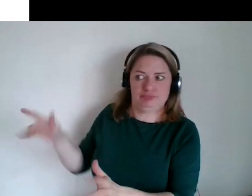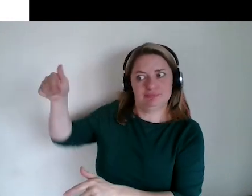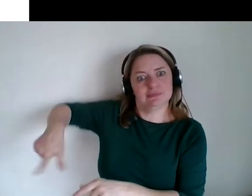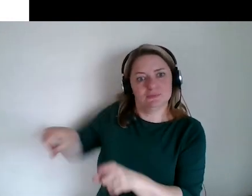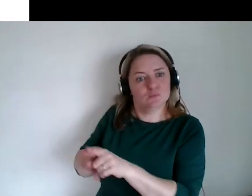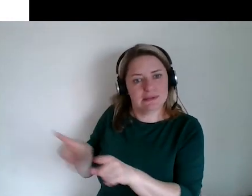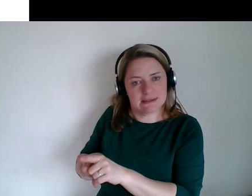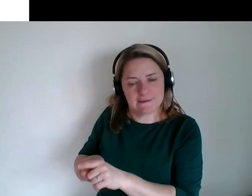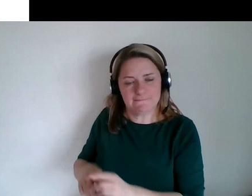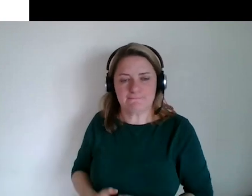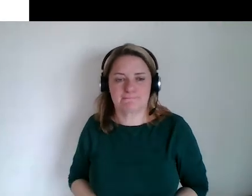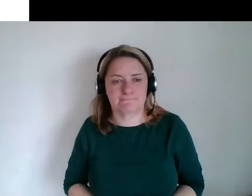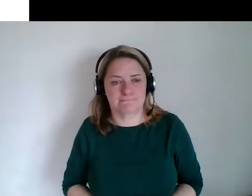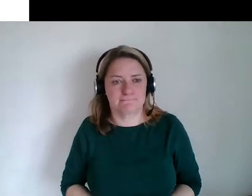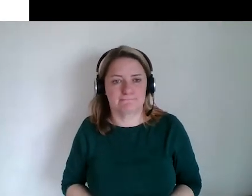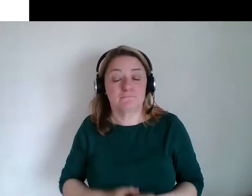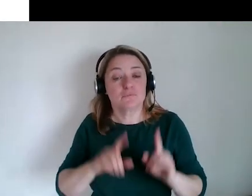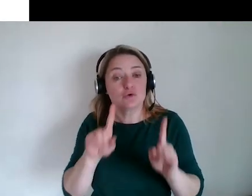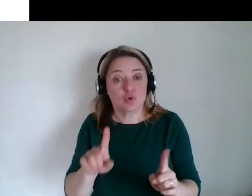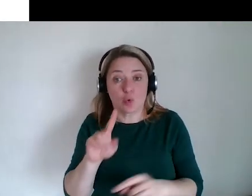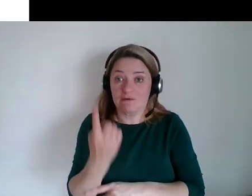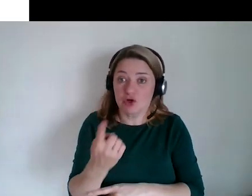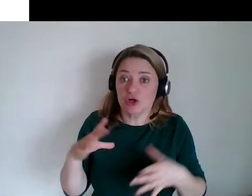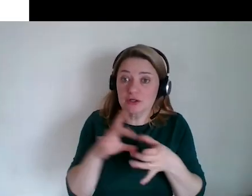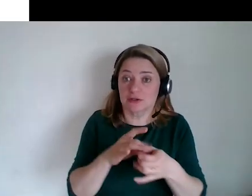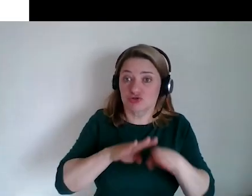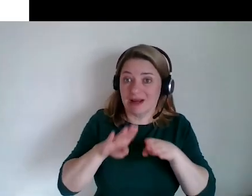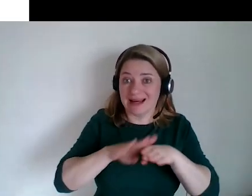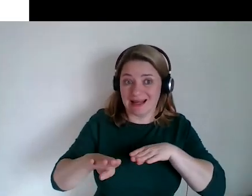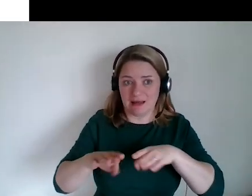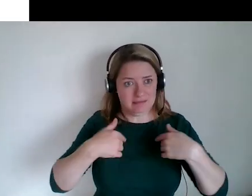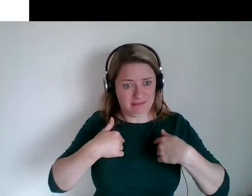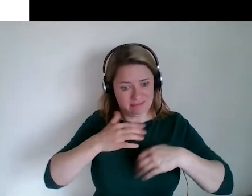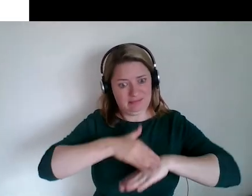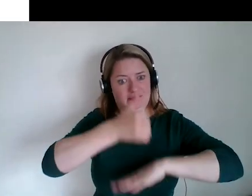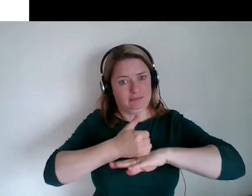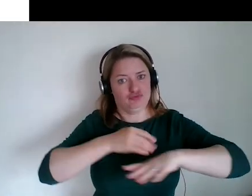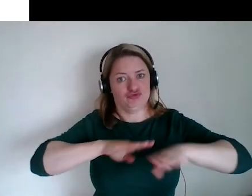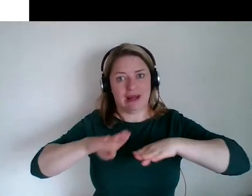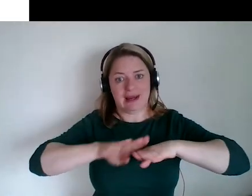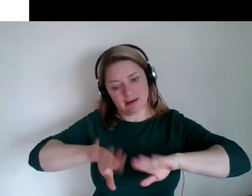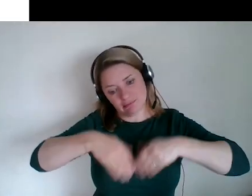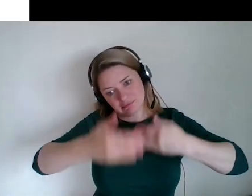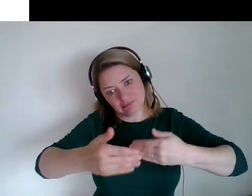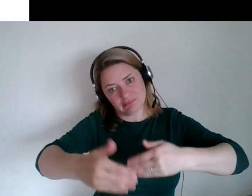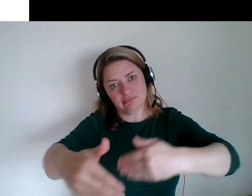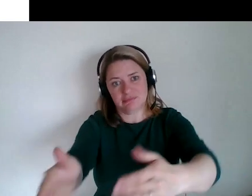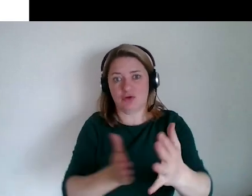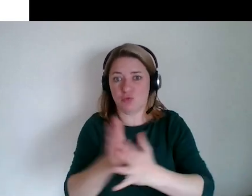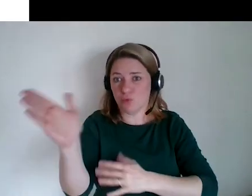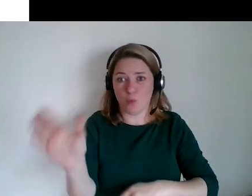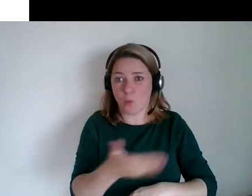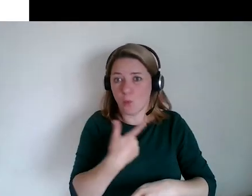programs. In relation to training, we host training events for all stages of the career